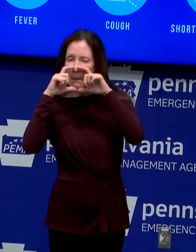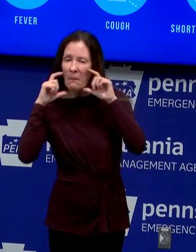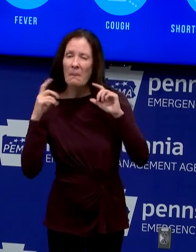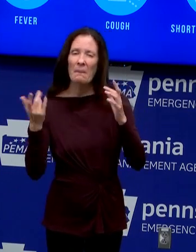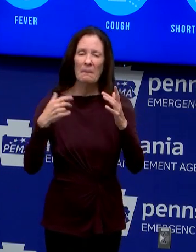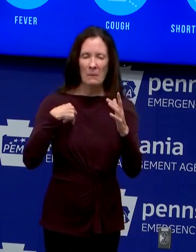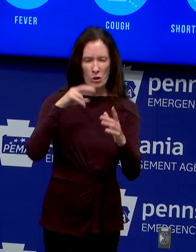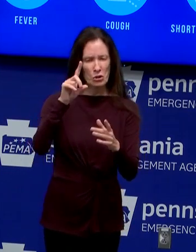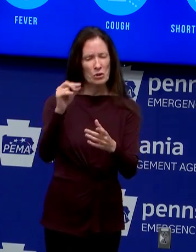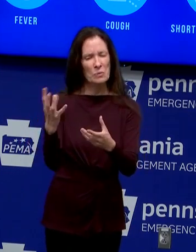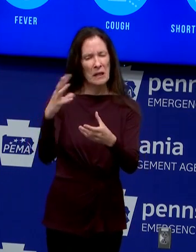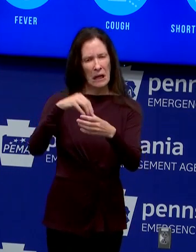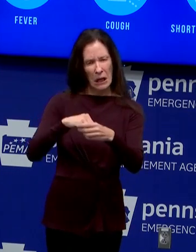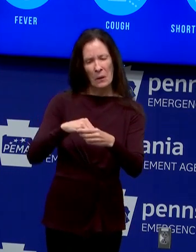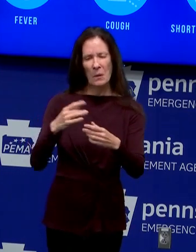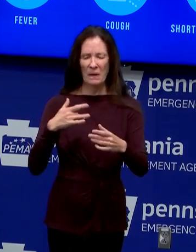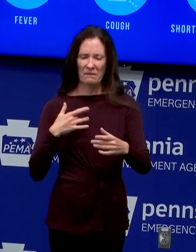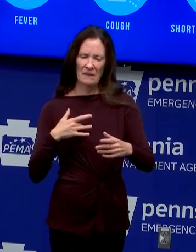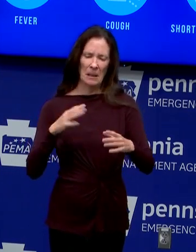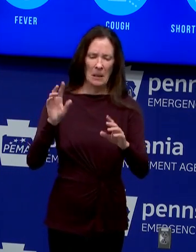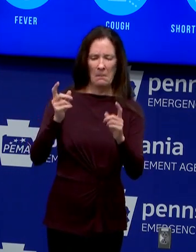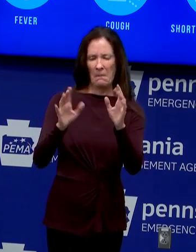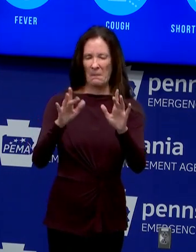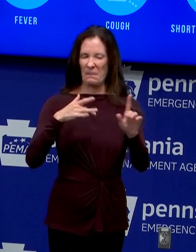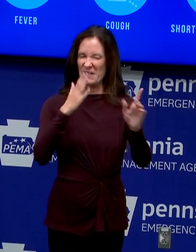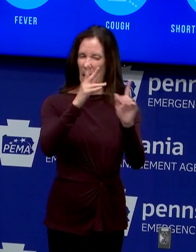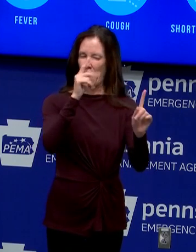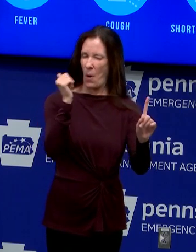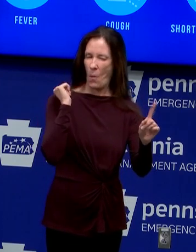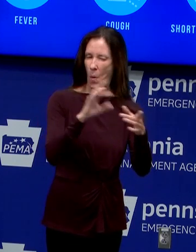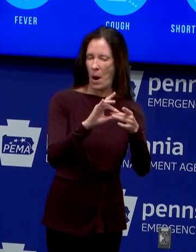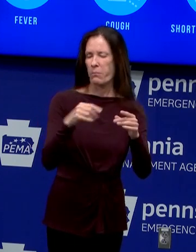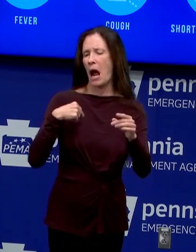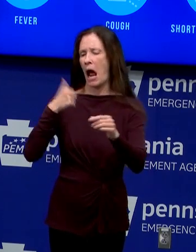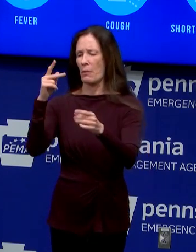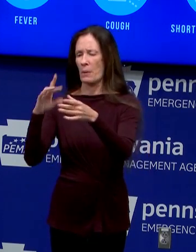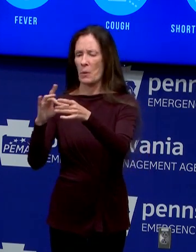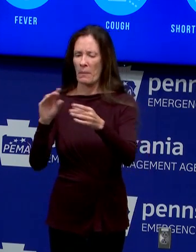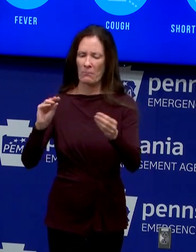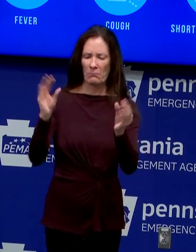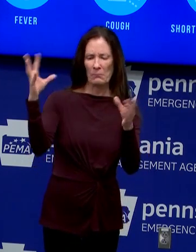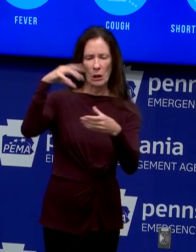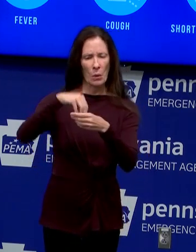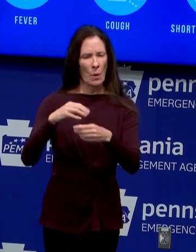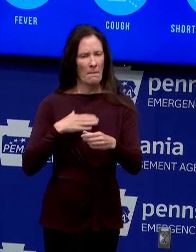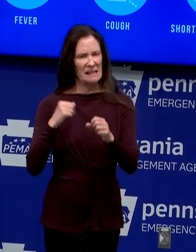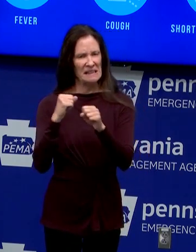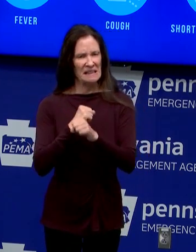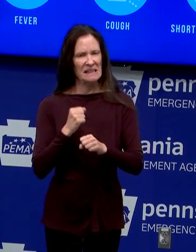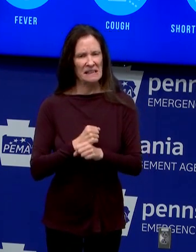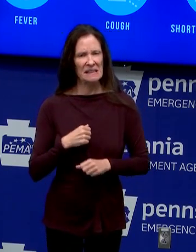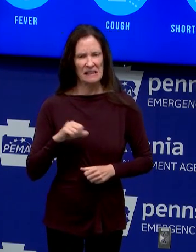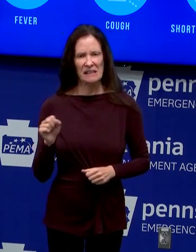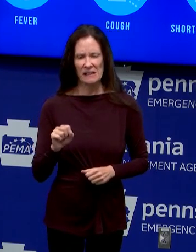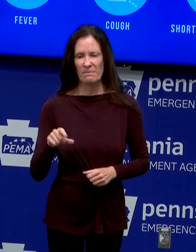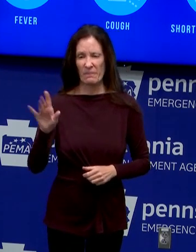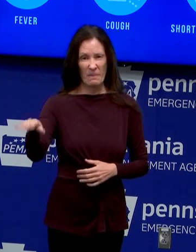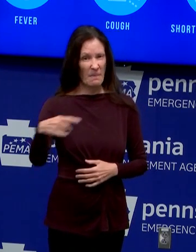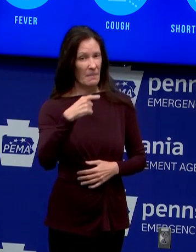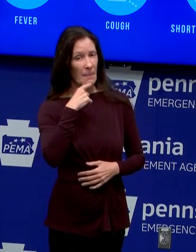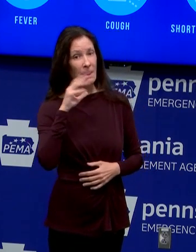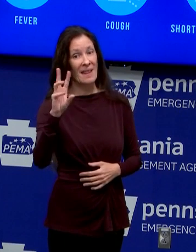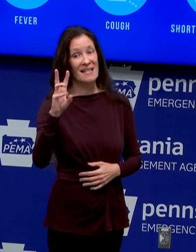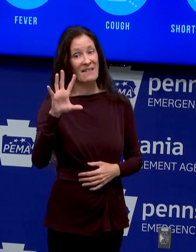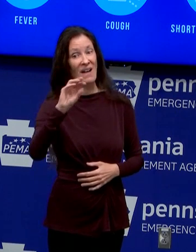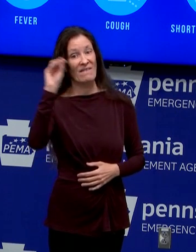their models. From News Talk 104.1, with 65% of COVID-19 deaths in